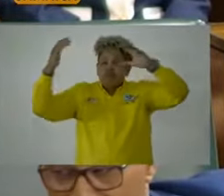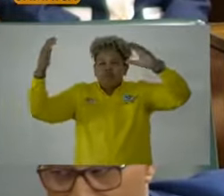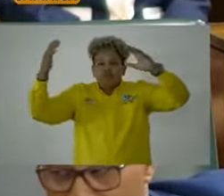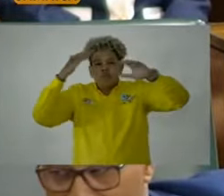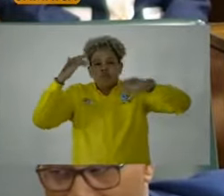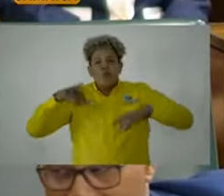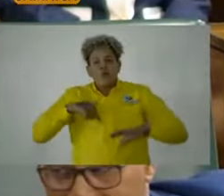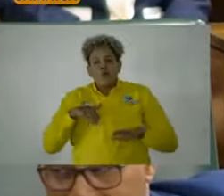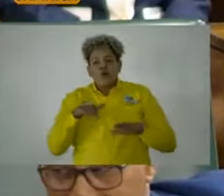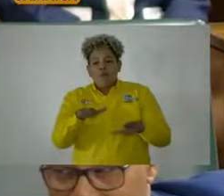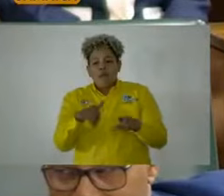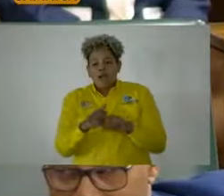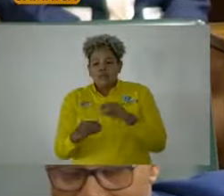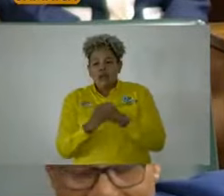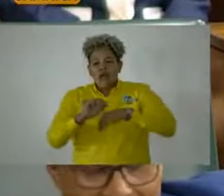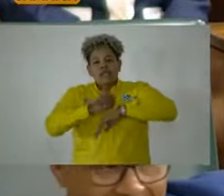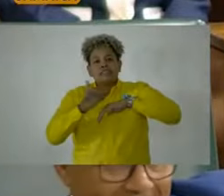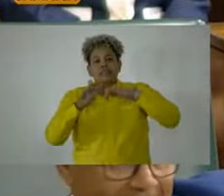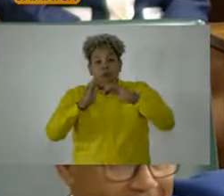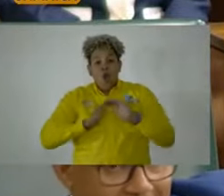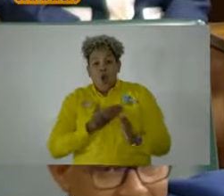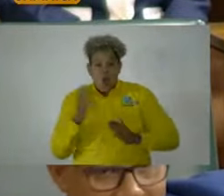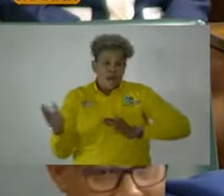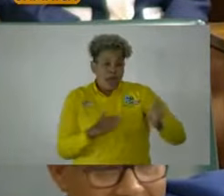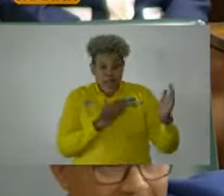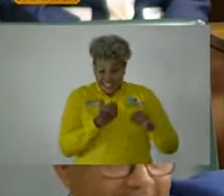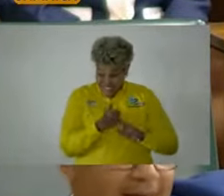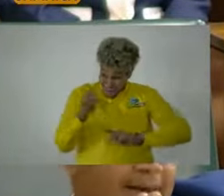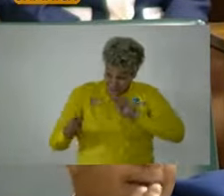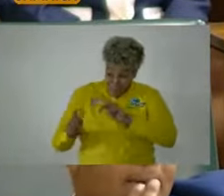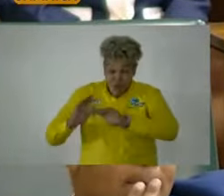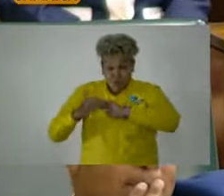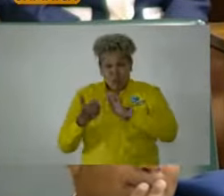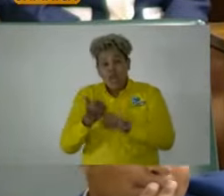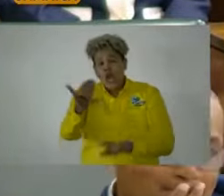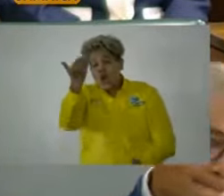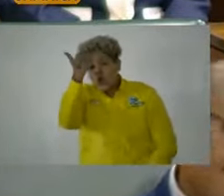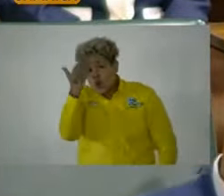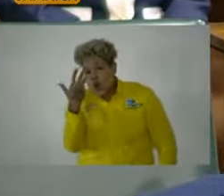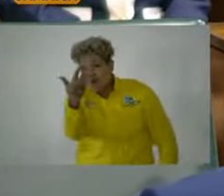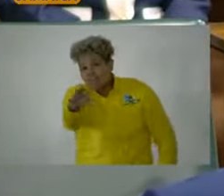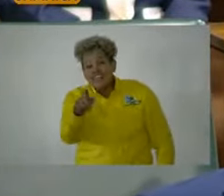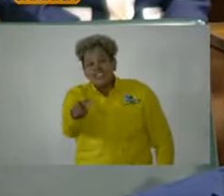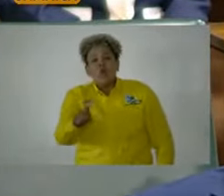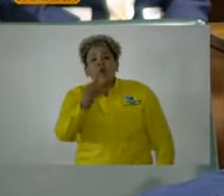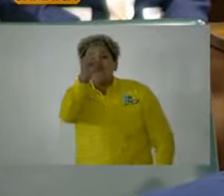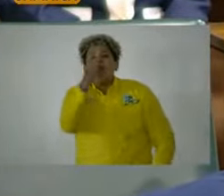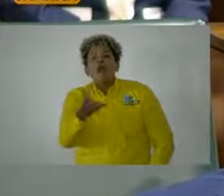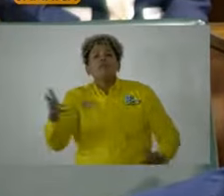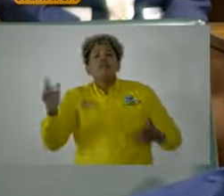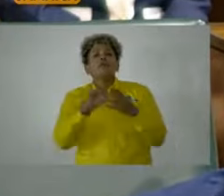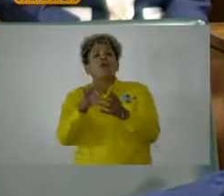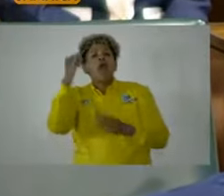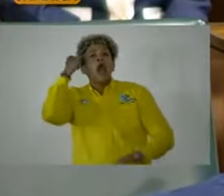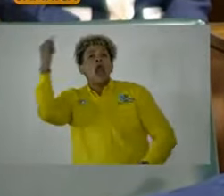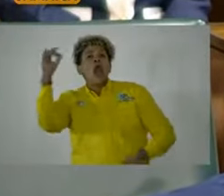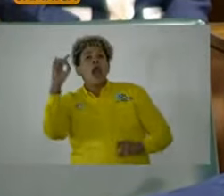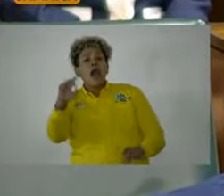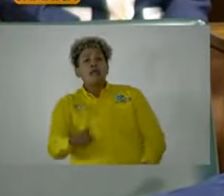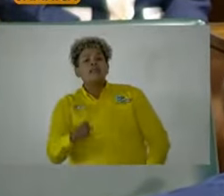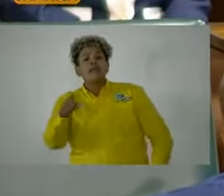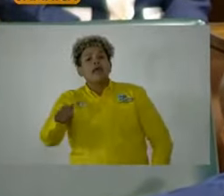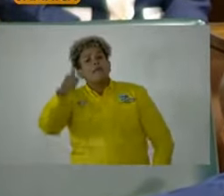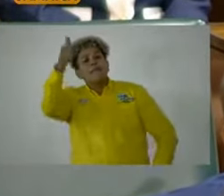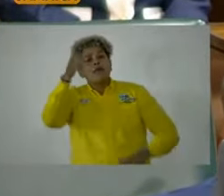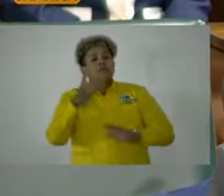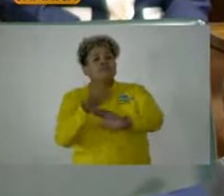will be coming back to implement our plans. The people of Jamaica know that there's one thing about ideas. They are